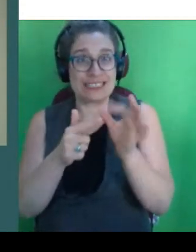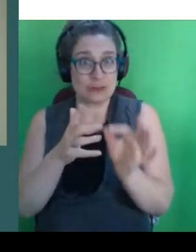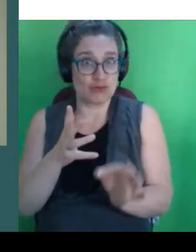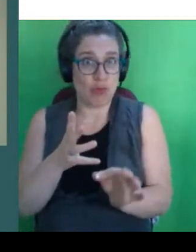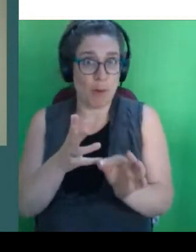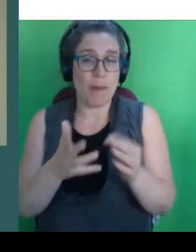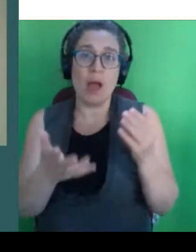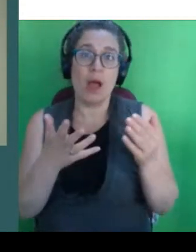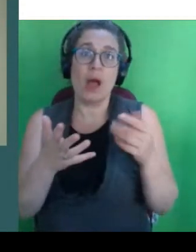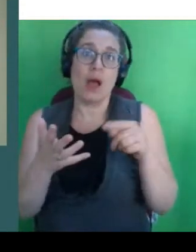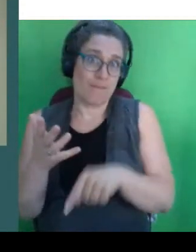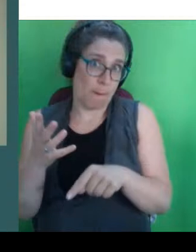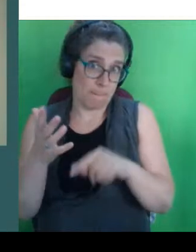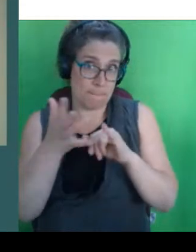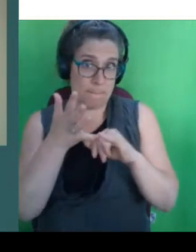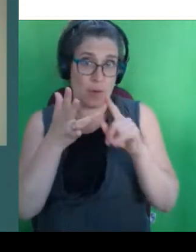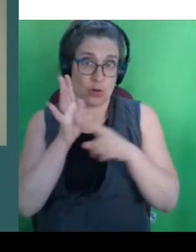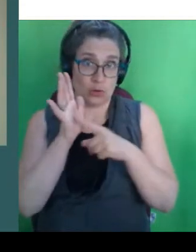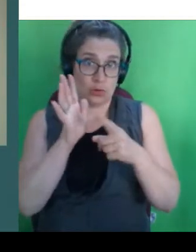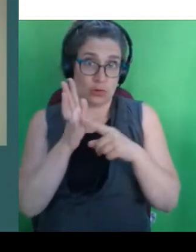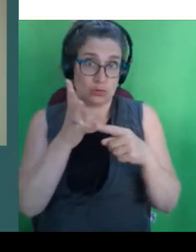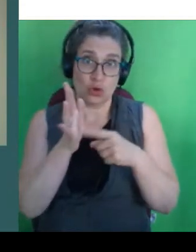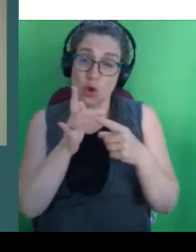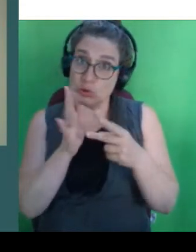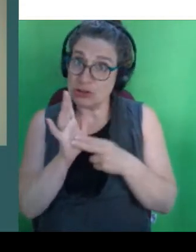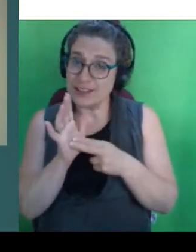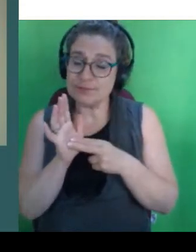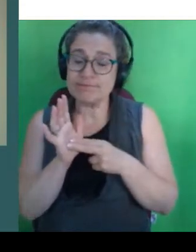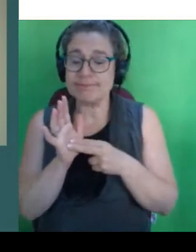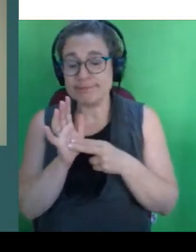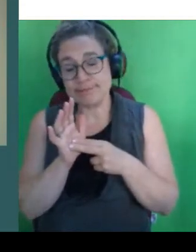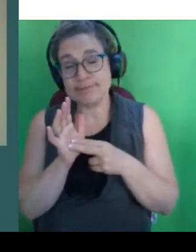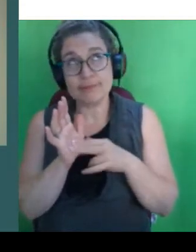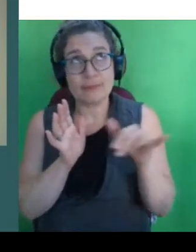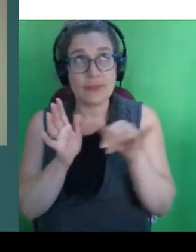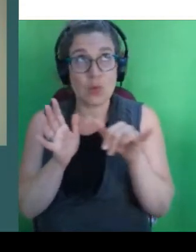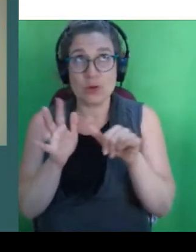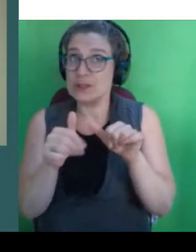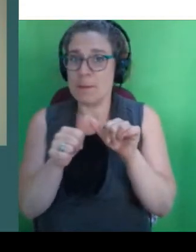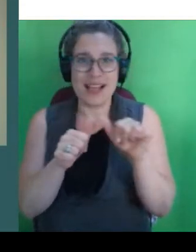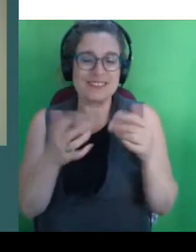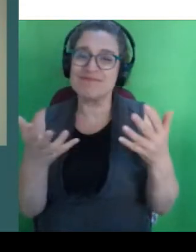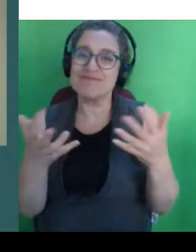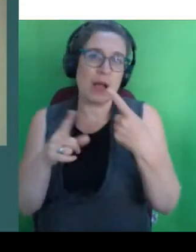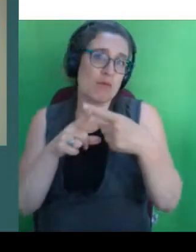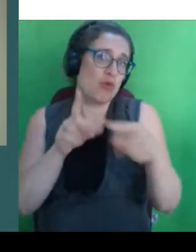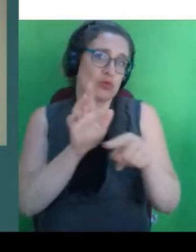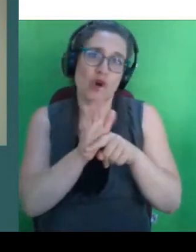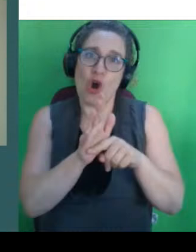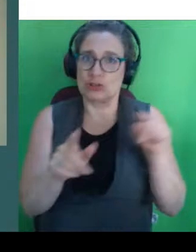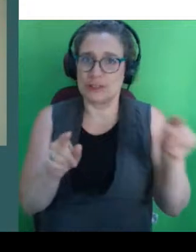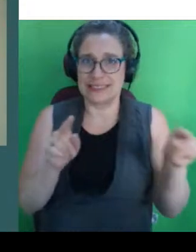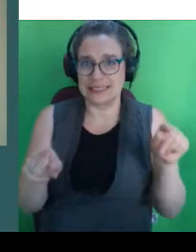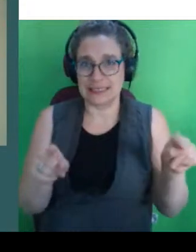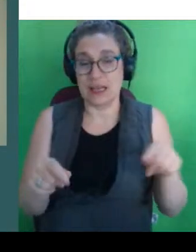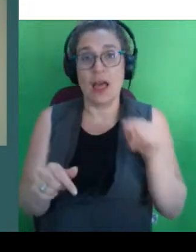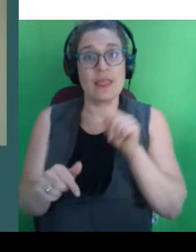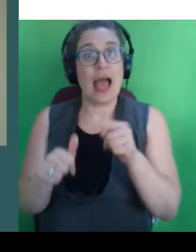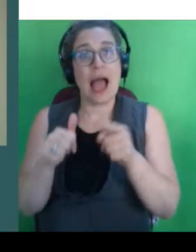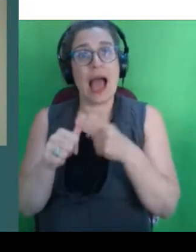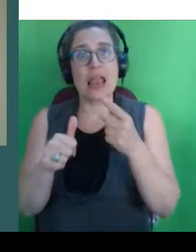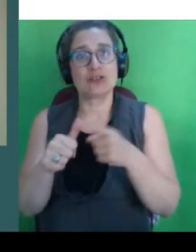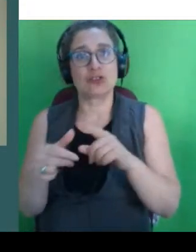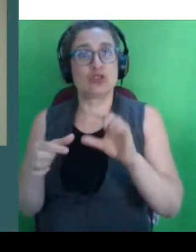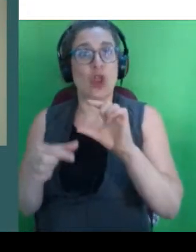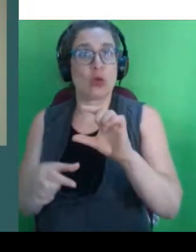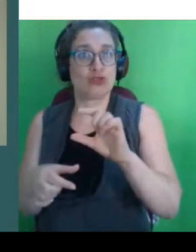solution. Which one's best? It's more that both have different pros and cons. So the allergen solutions are very well